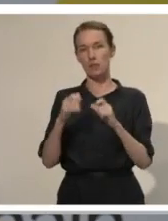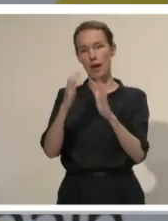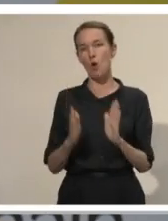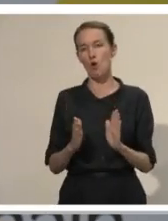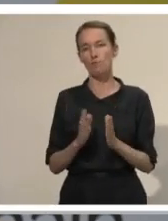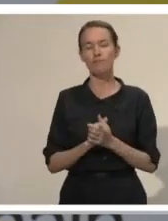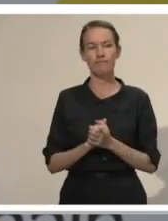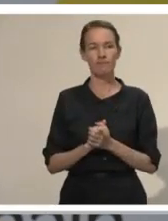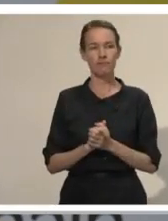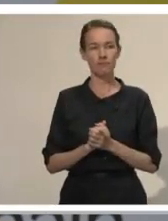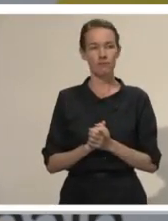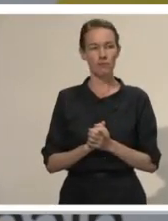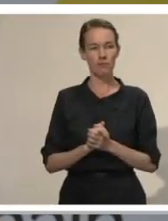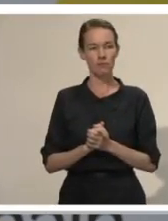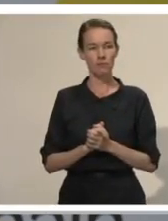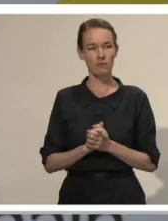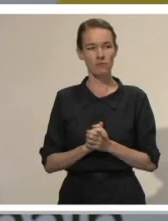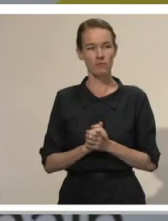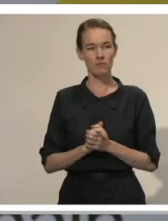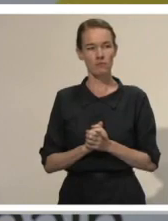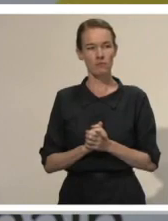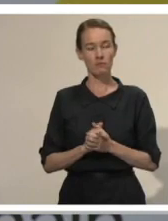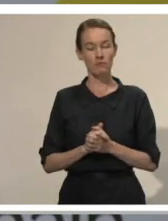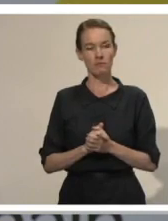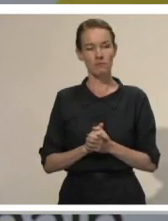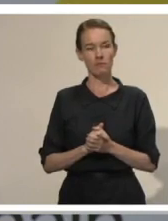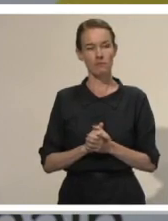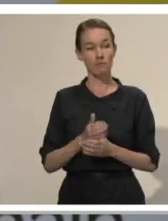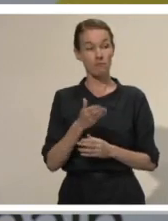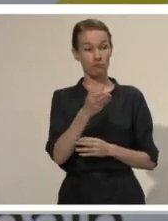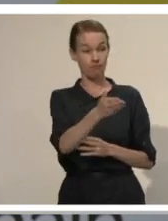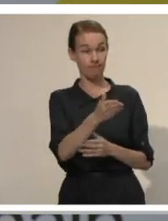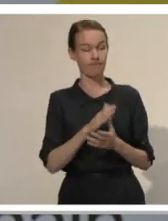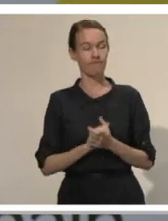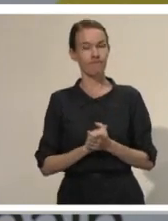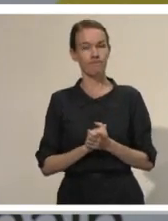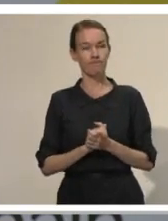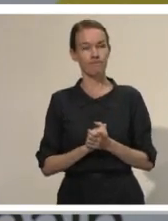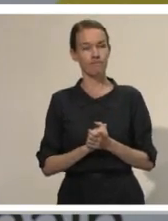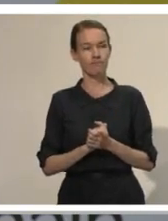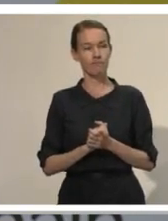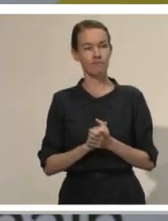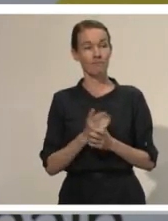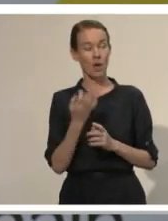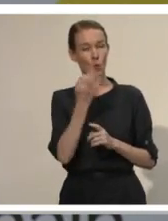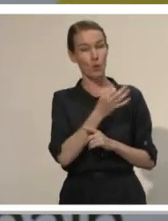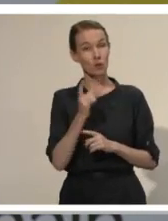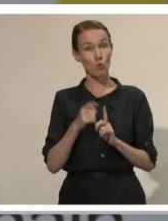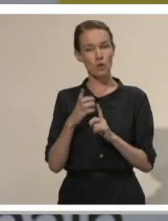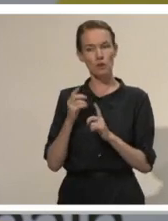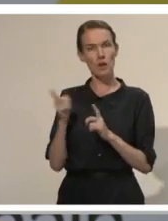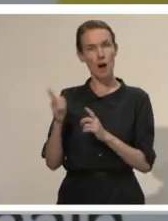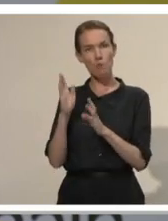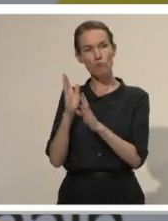Dr. Bloomfield, some private hospitals have raised concerns that they're not being reimbursed for staying open at full capacity during level 4 lockdown. They've cancelled electives,